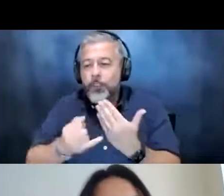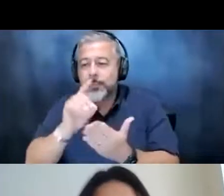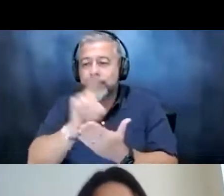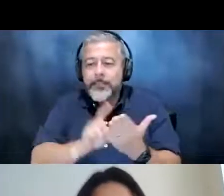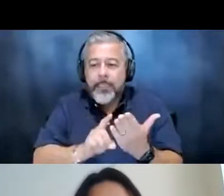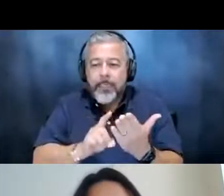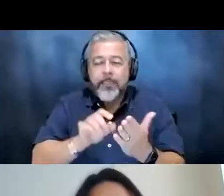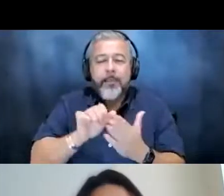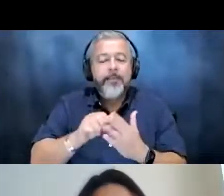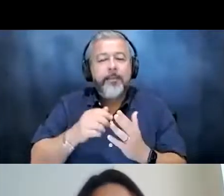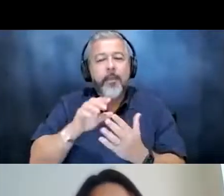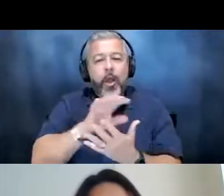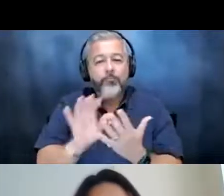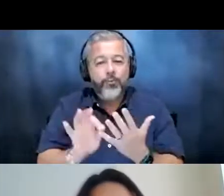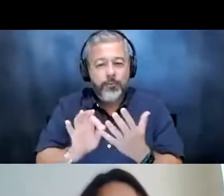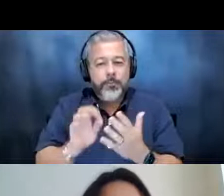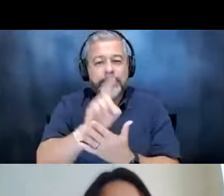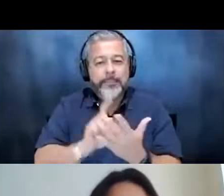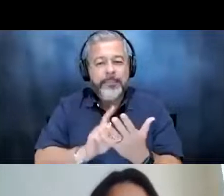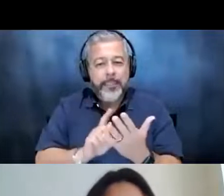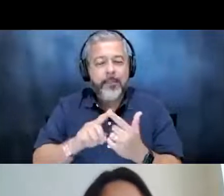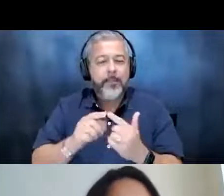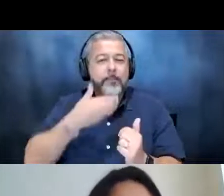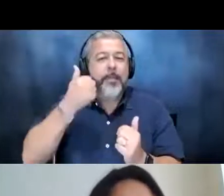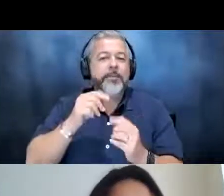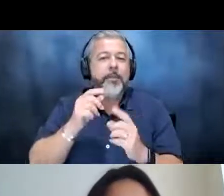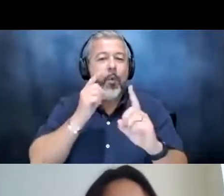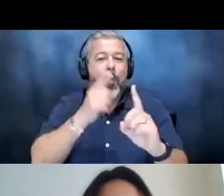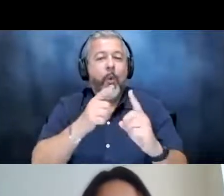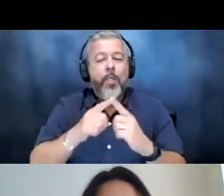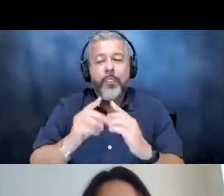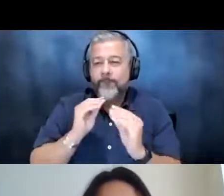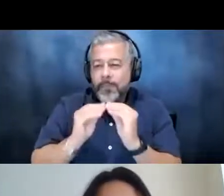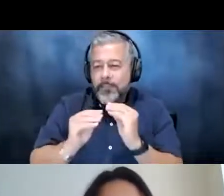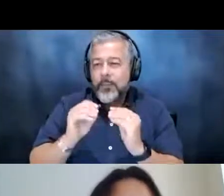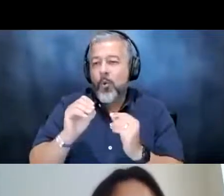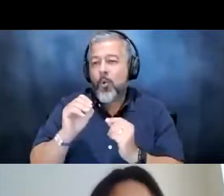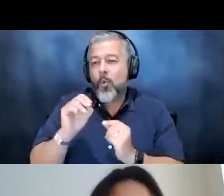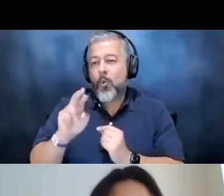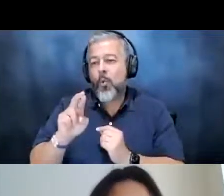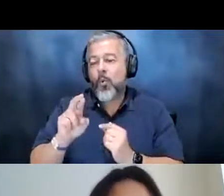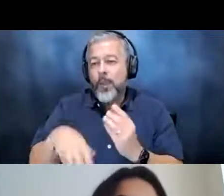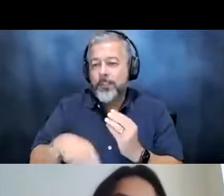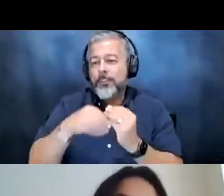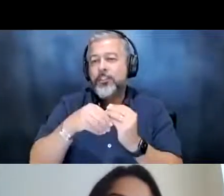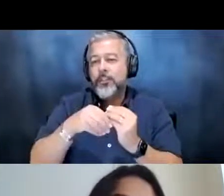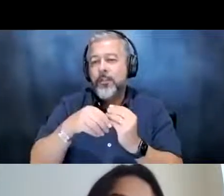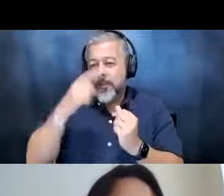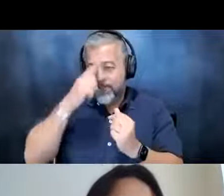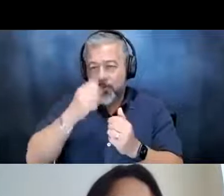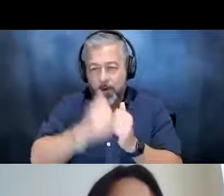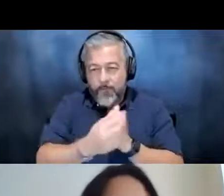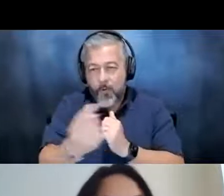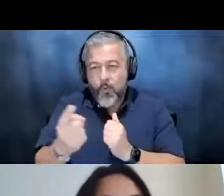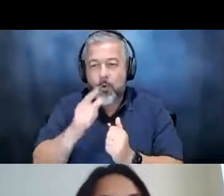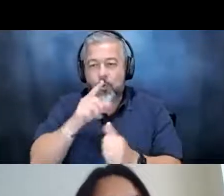the option or designing the ultimate goal, the fix, or the addition for everyone that's